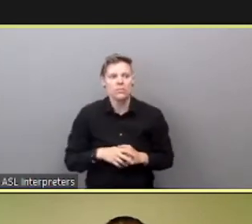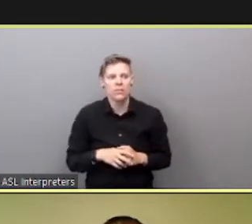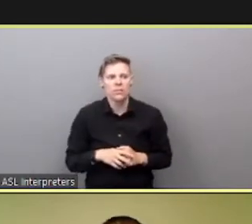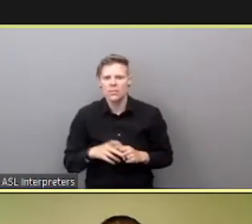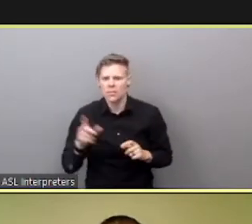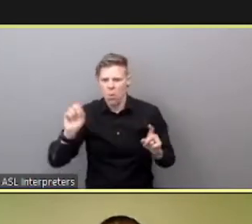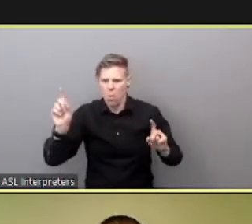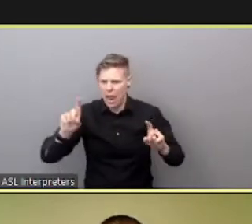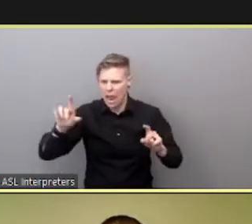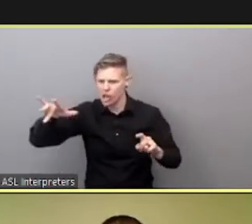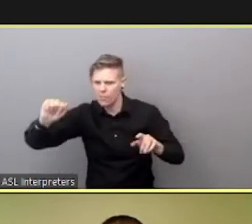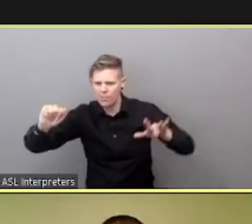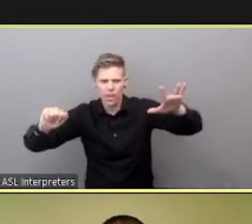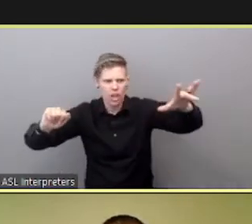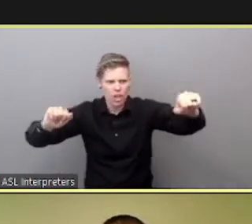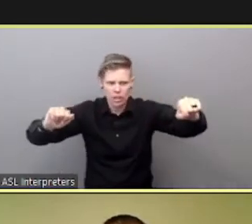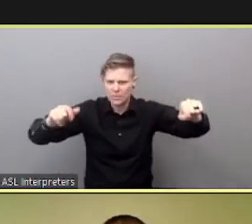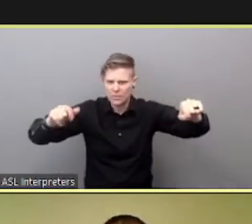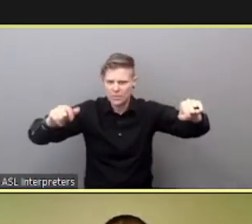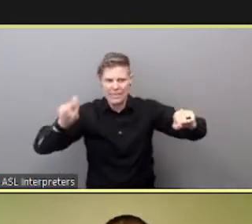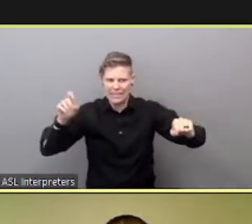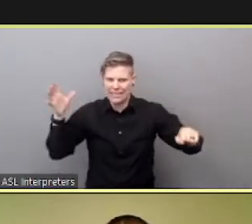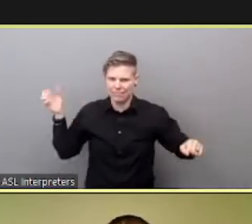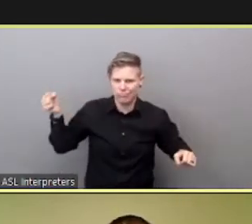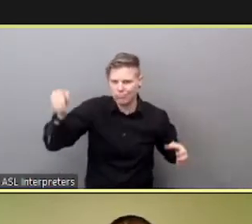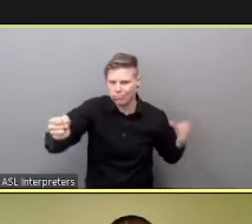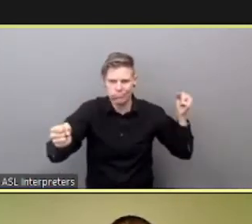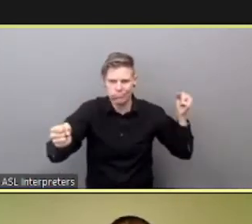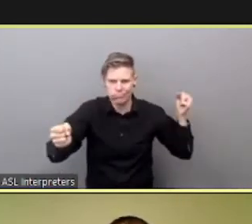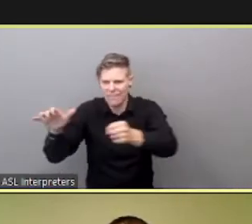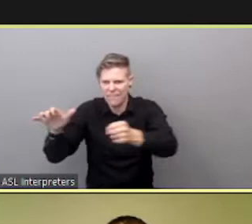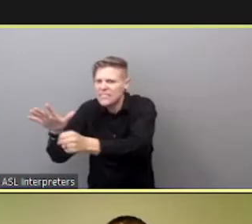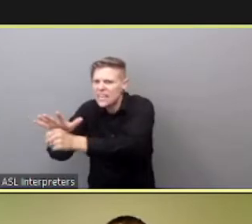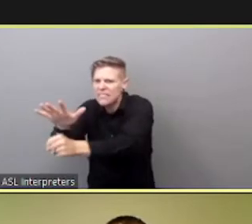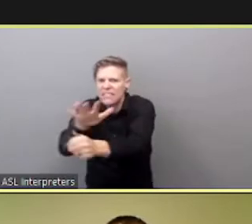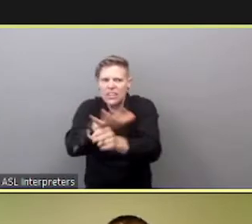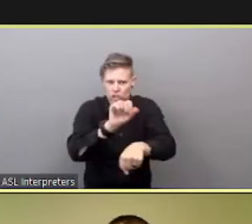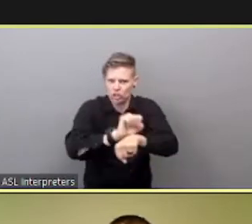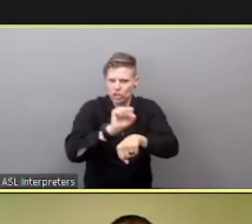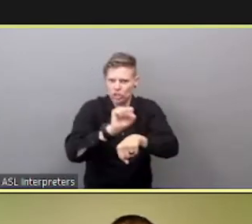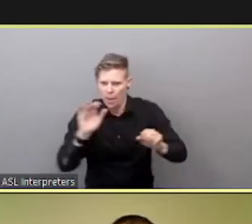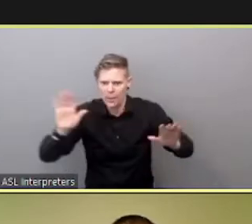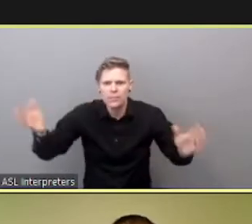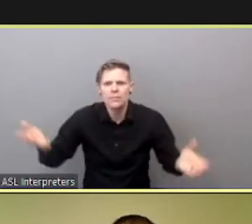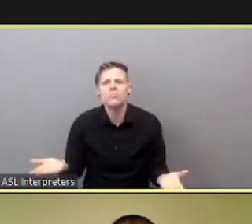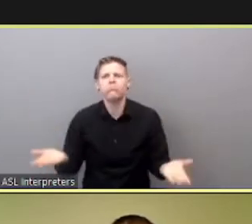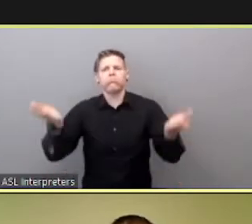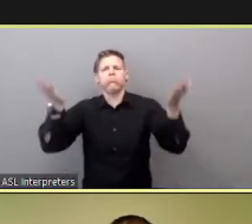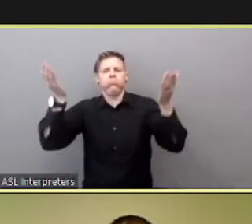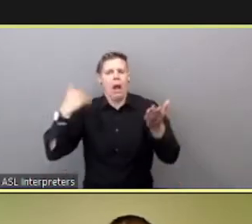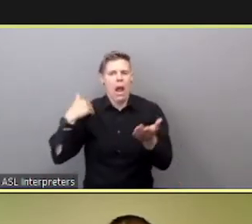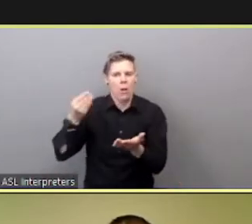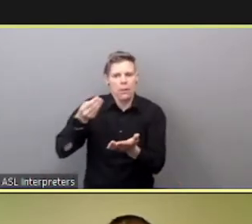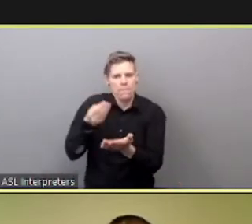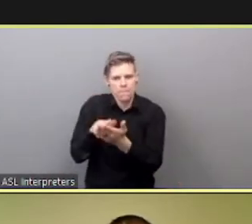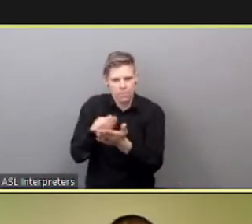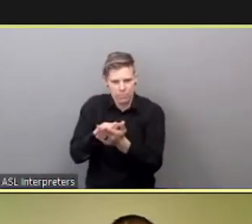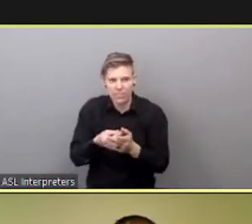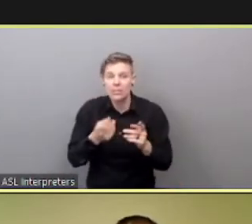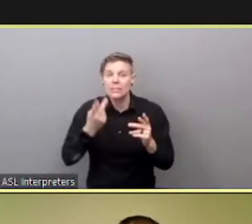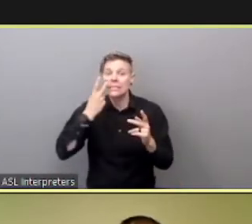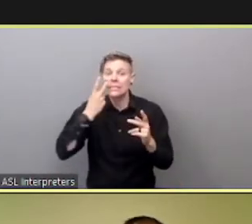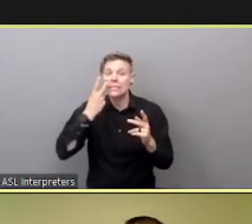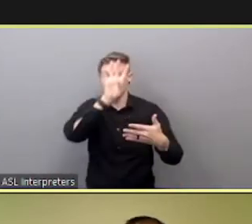become qualified for these jobs. So you'll see here at the very top, healthcare and social assistance, over 13,000